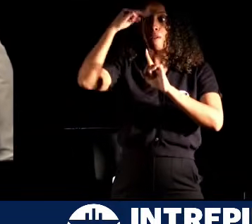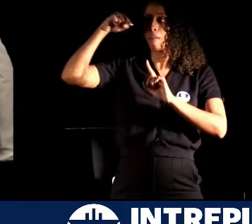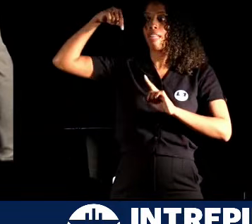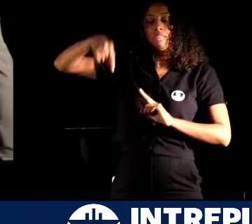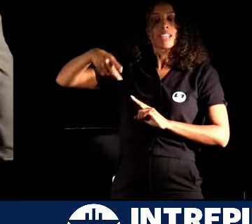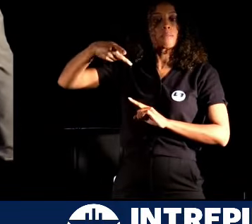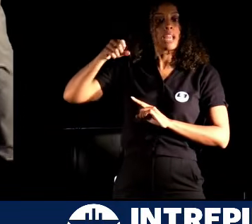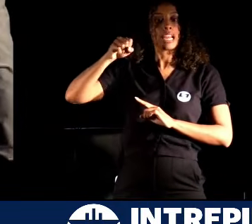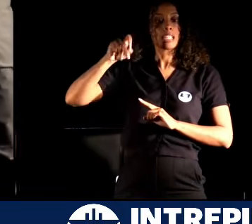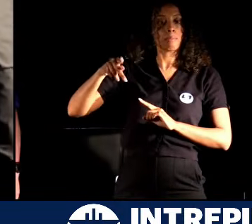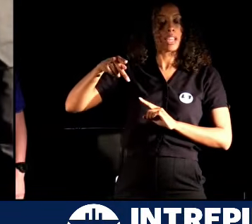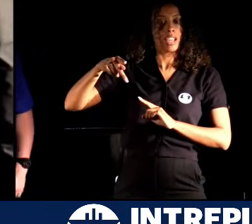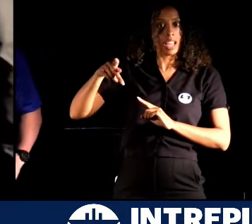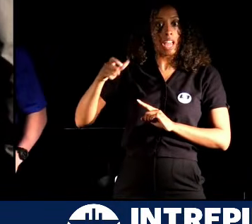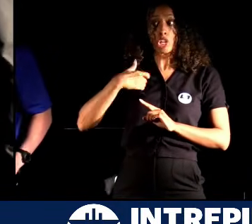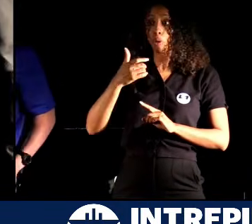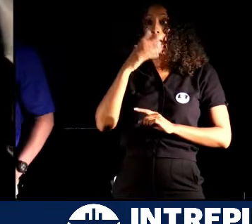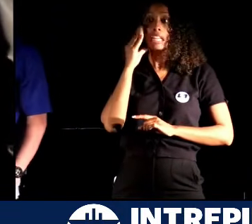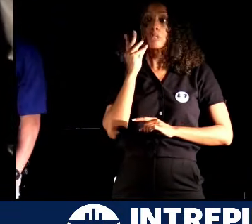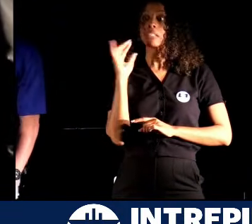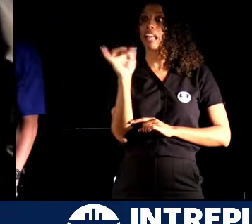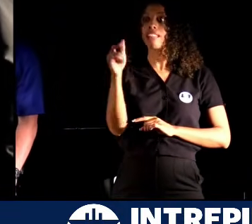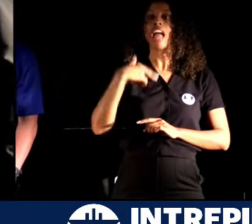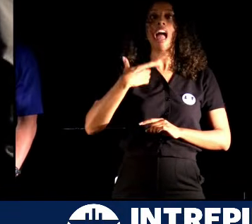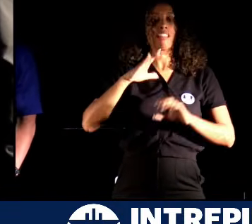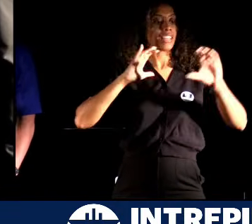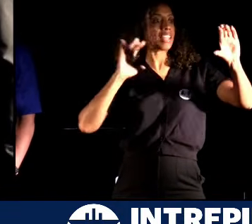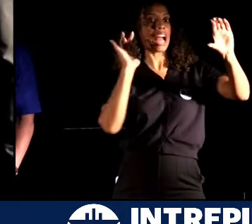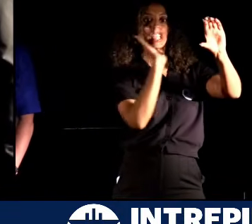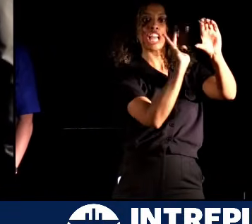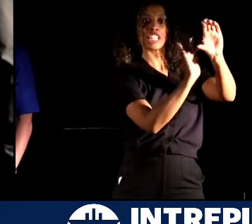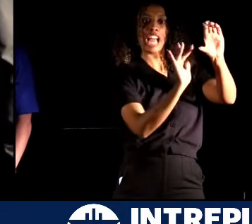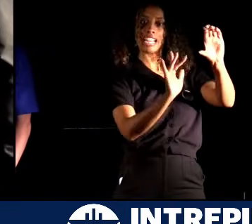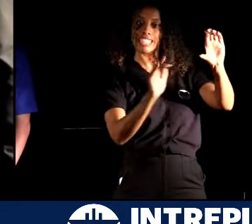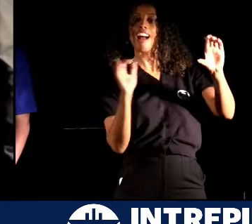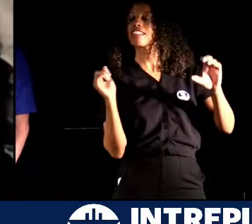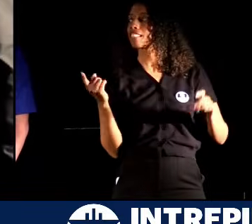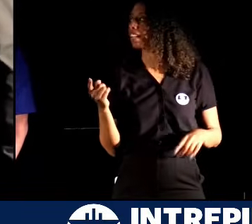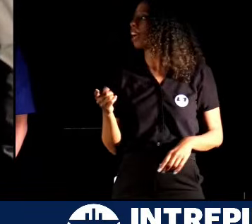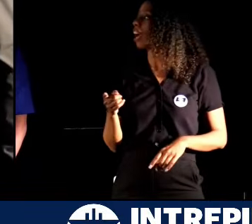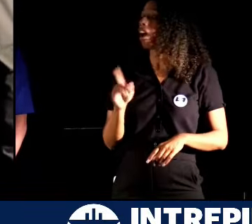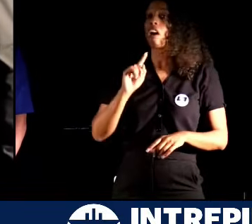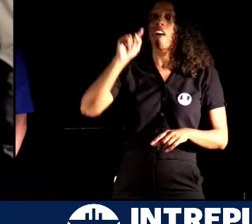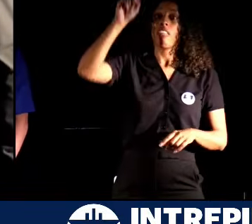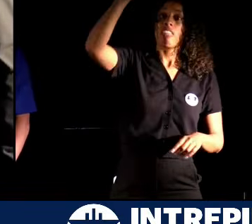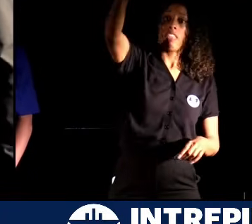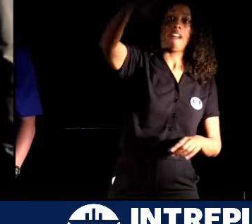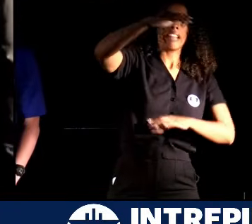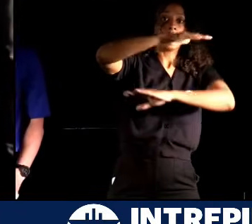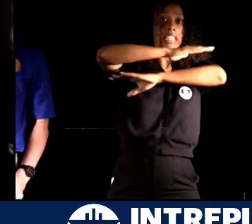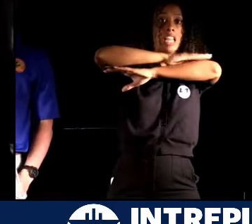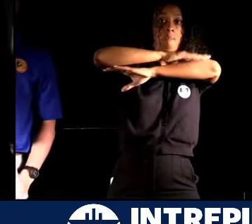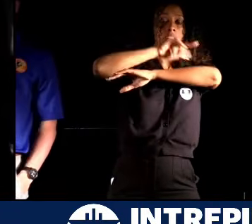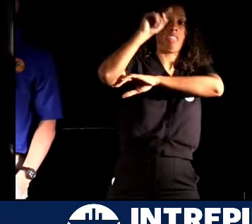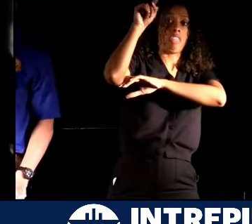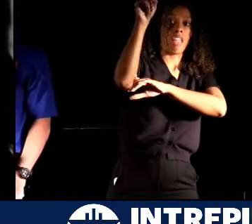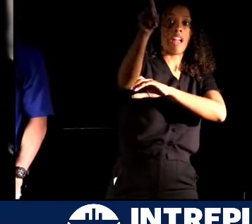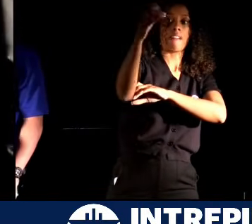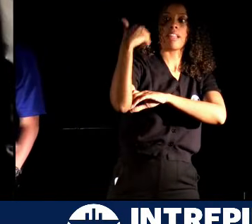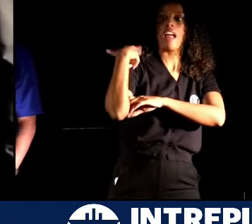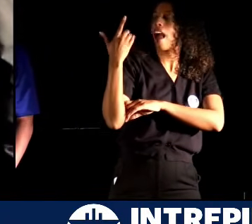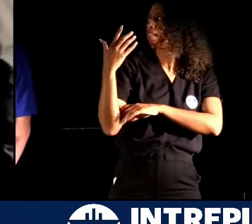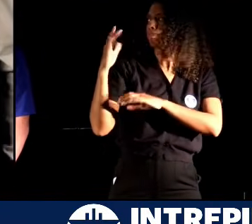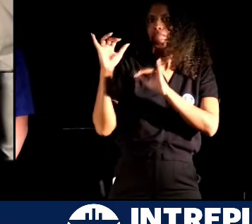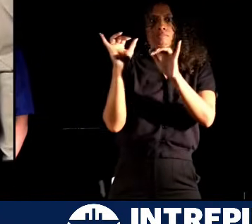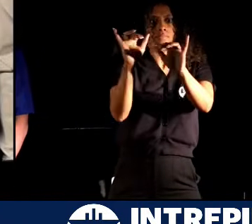mission, and you can experience what that's all like touching the sun. Very exciting. We've also got over in the table right back there, they're going to be sticking